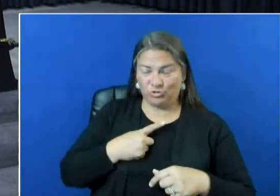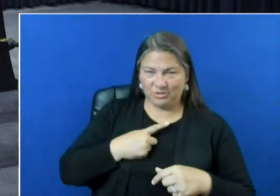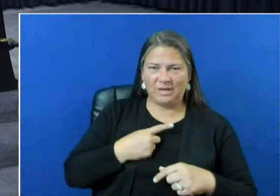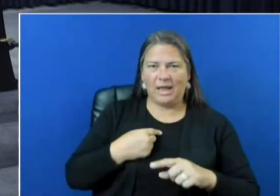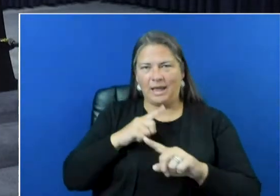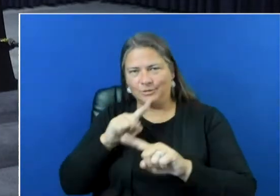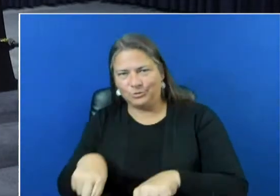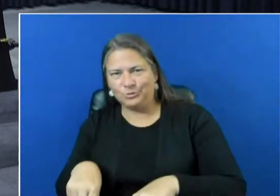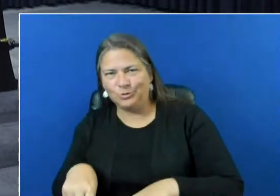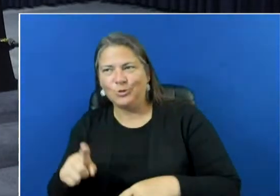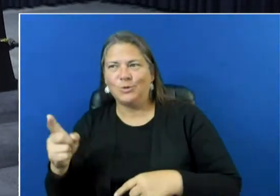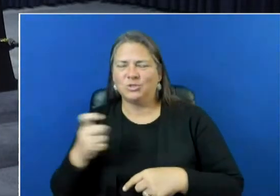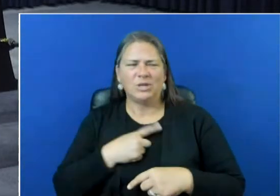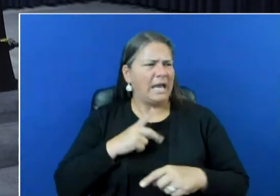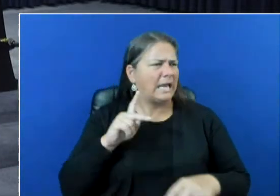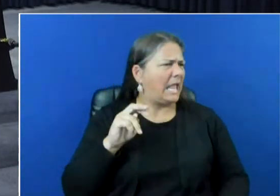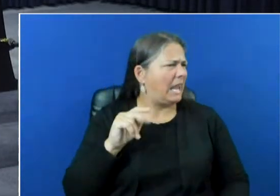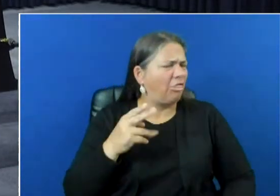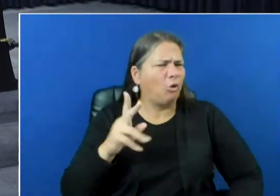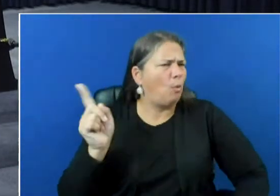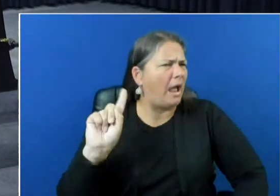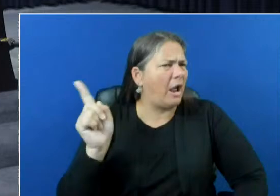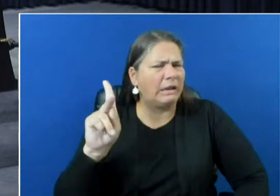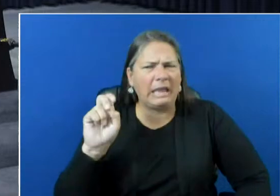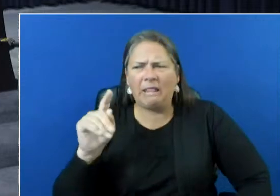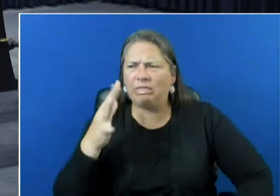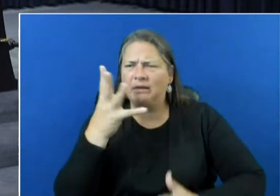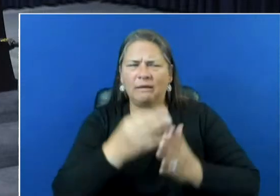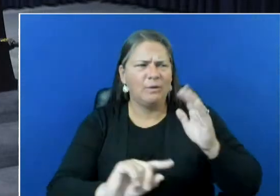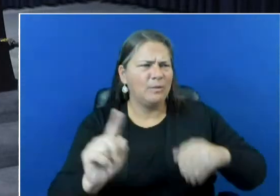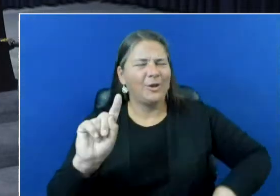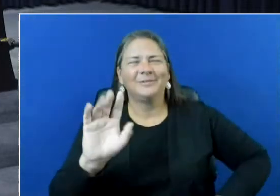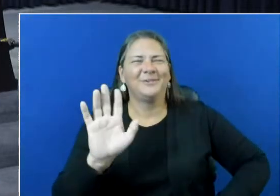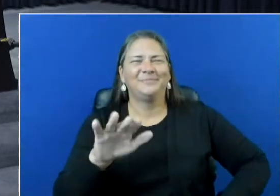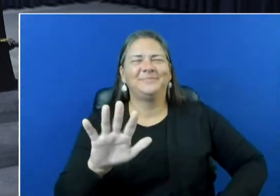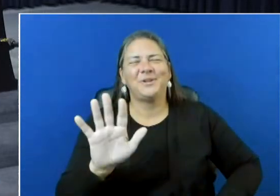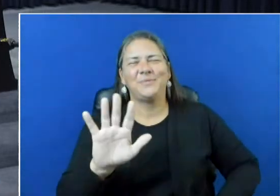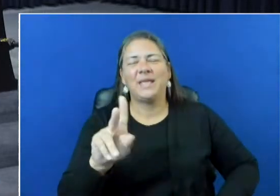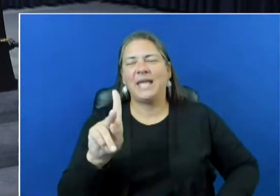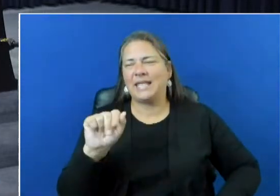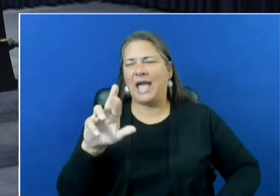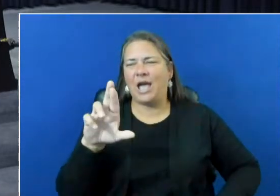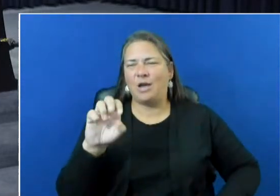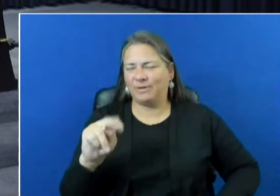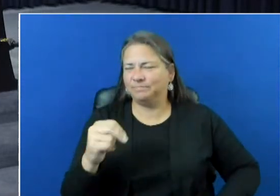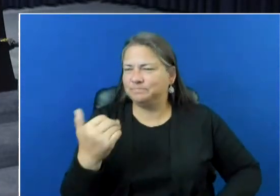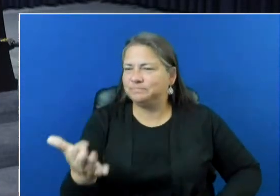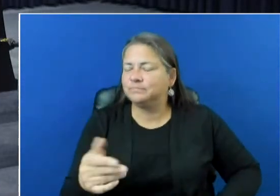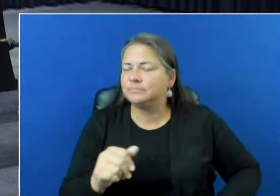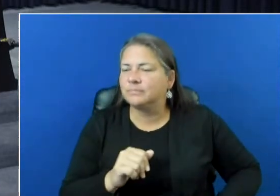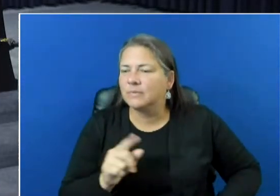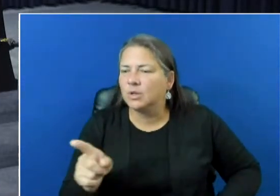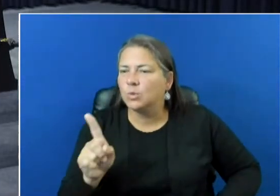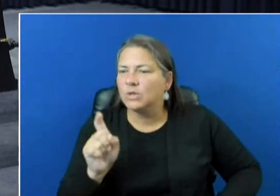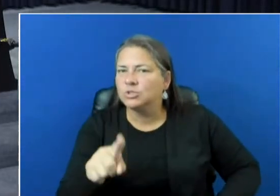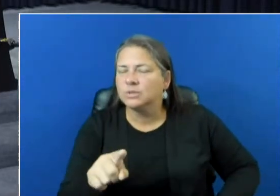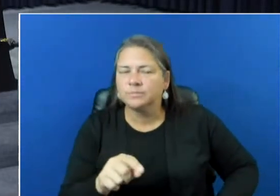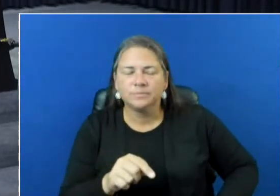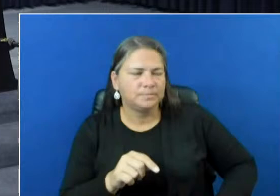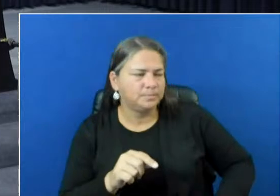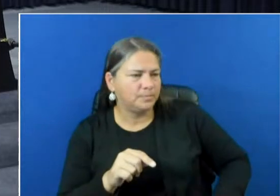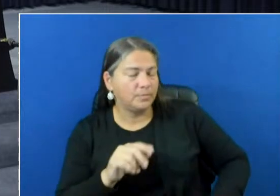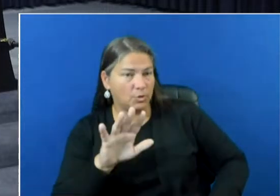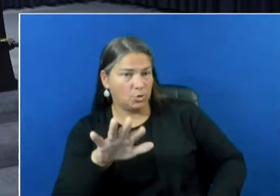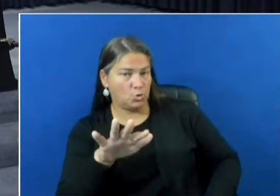Where's Kenneth? So let's start with Karen Czar. Governor, we're about 4 weeks out from the 4th of